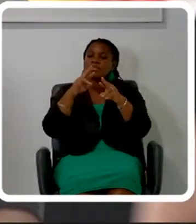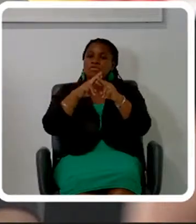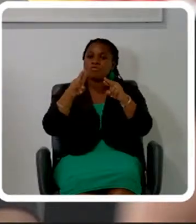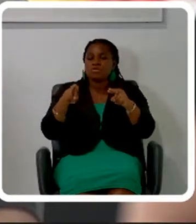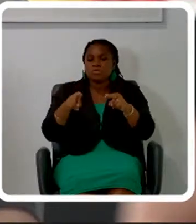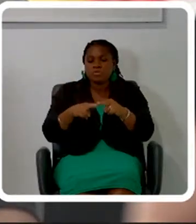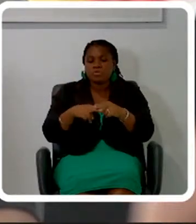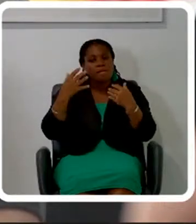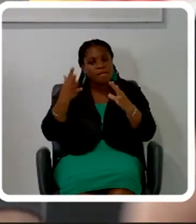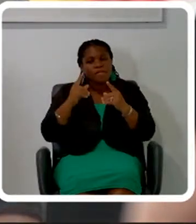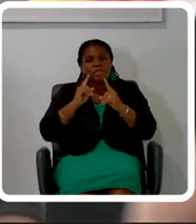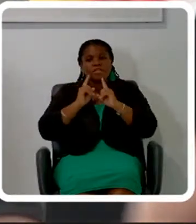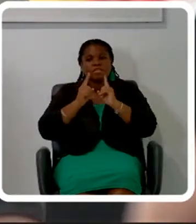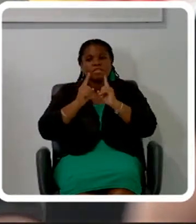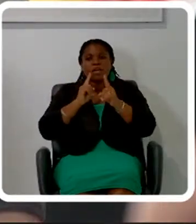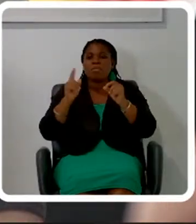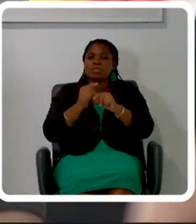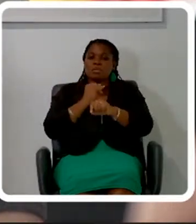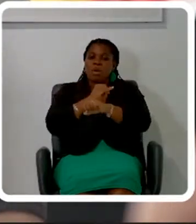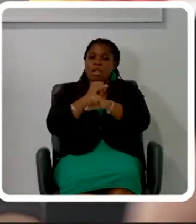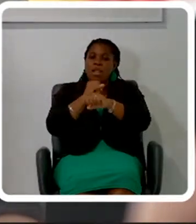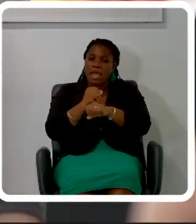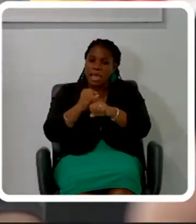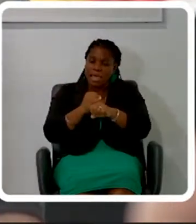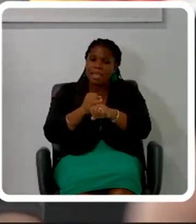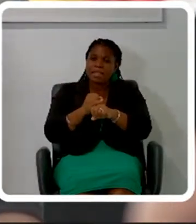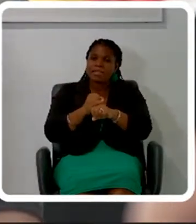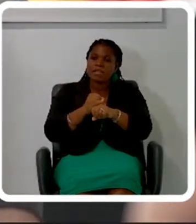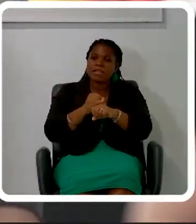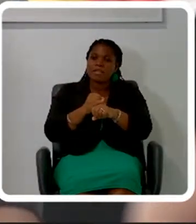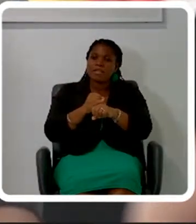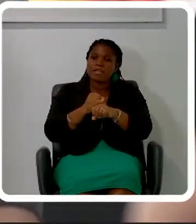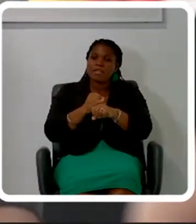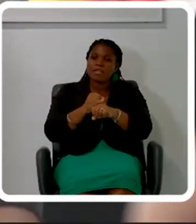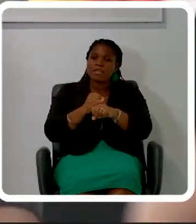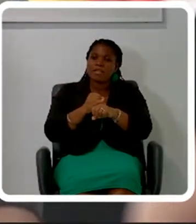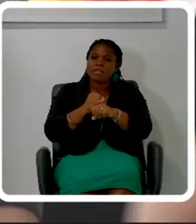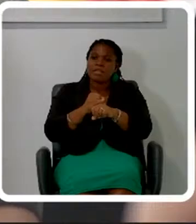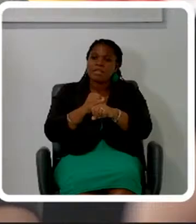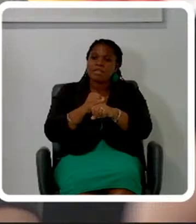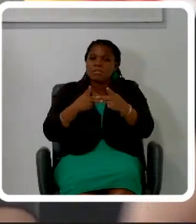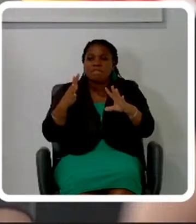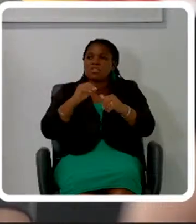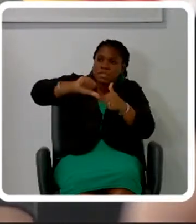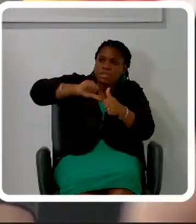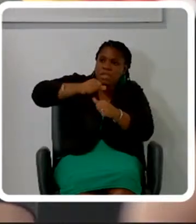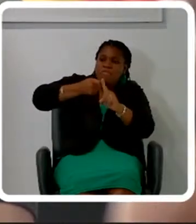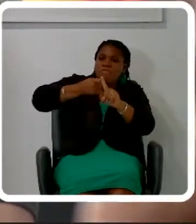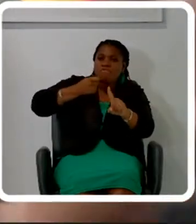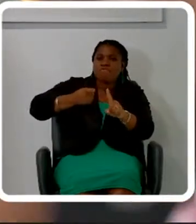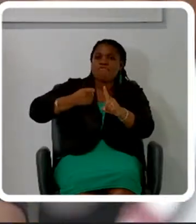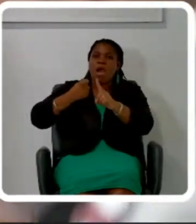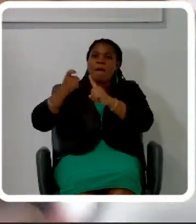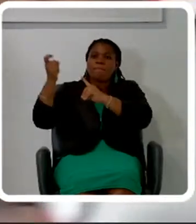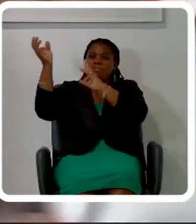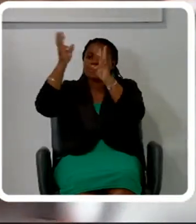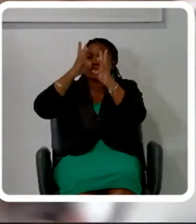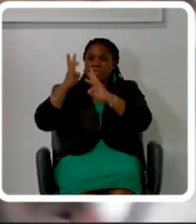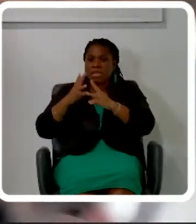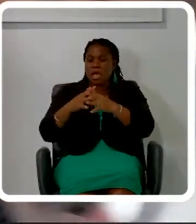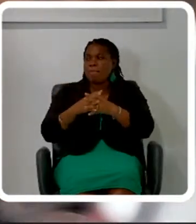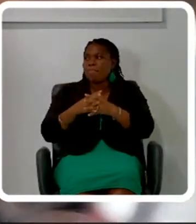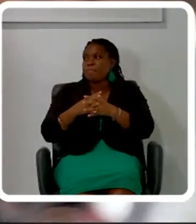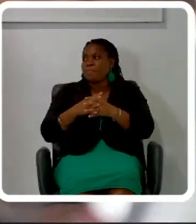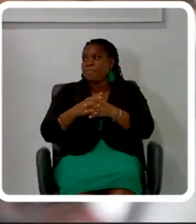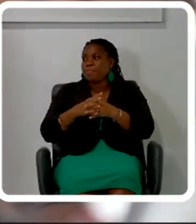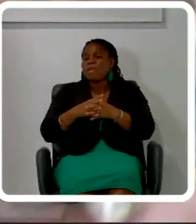small island developing states and how we suffer from the storms that are intensifying. Right. So the Summit of the